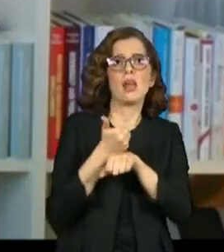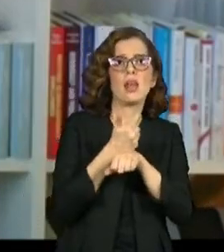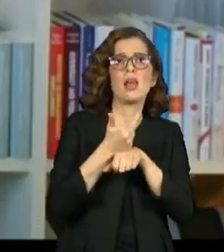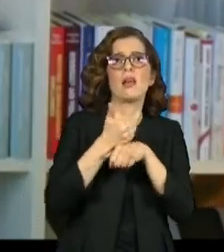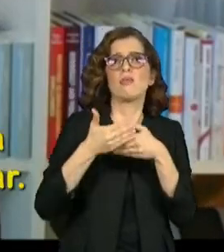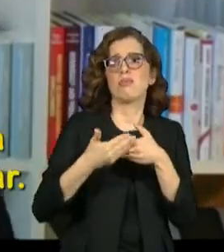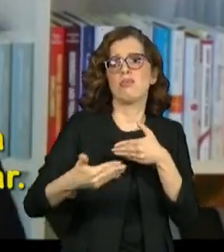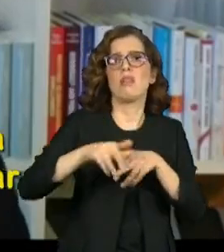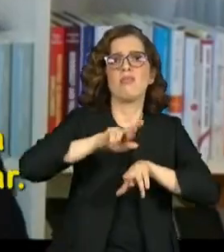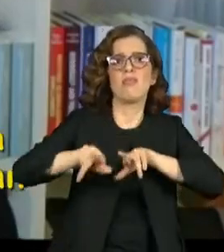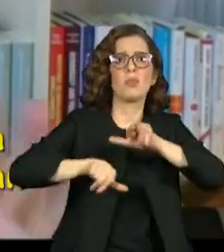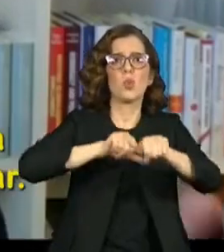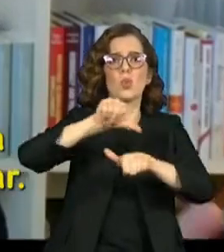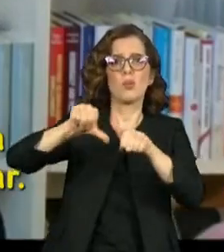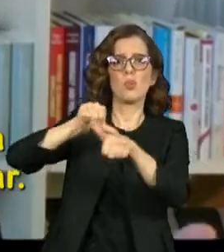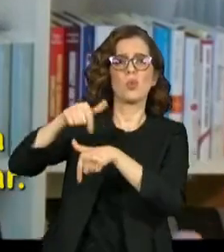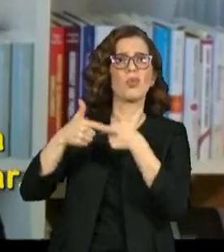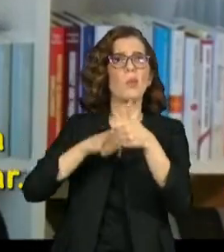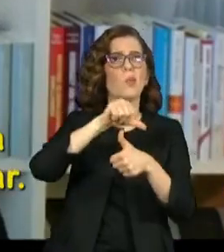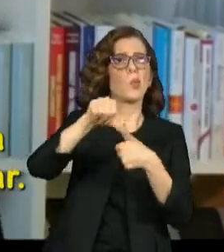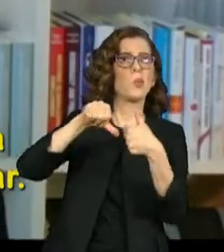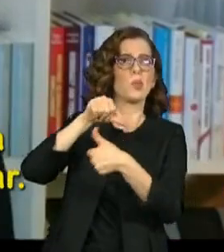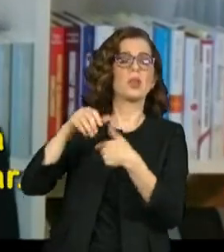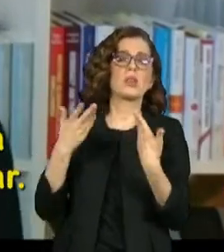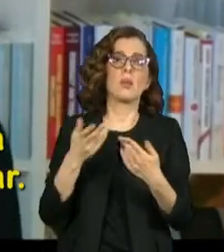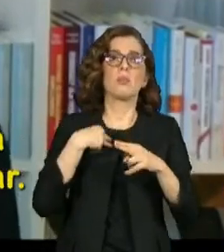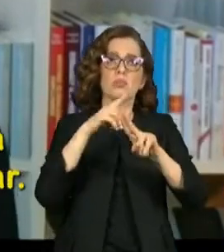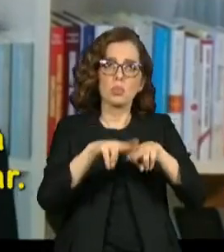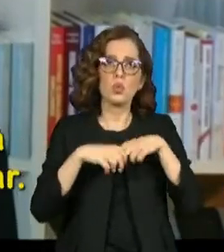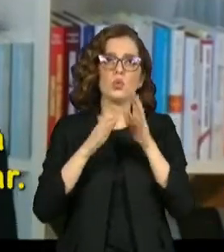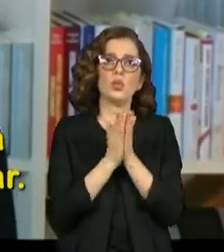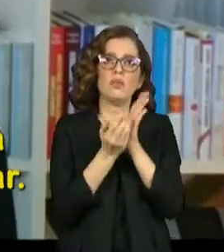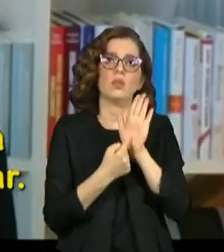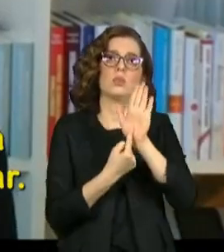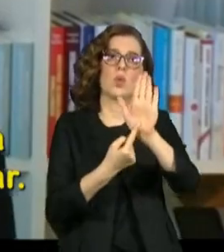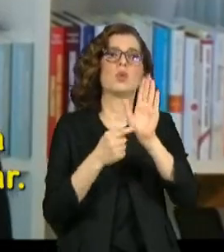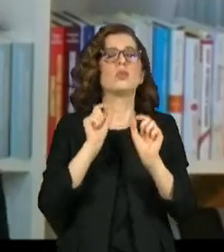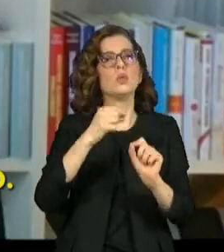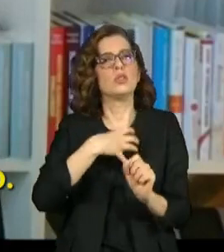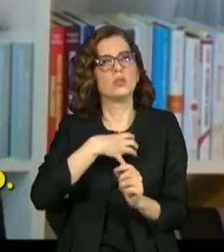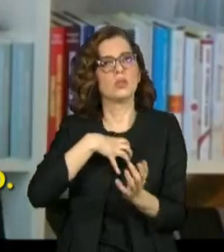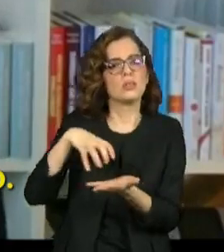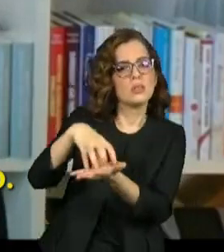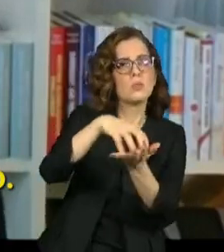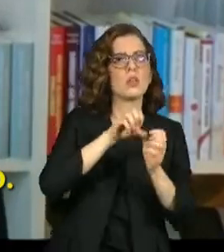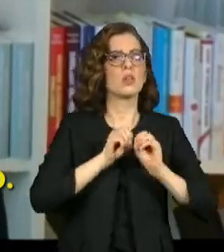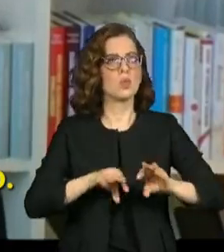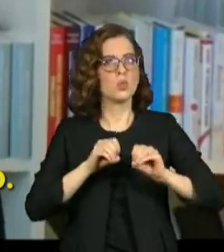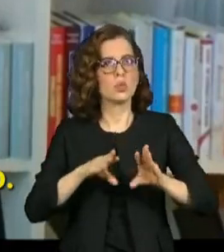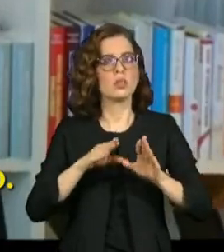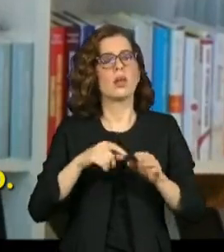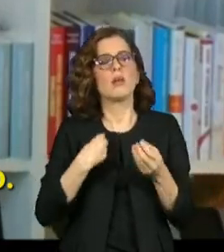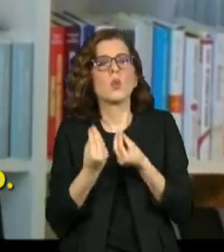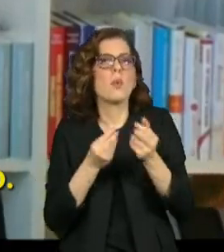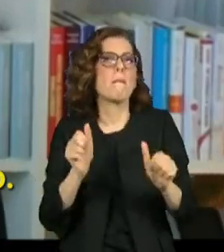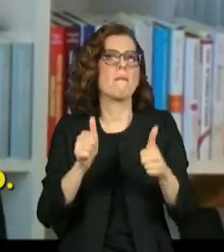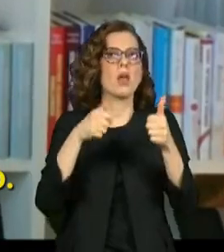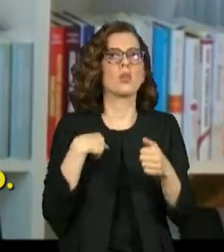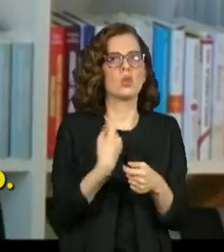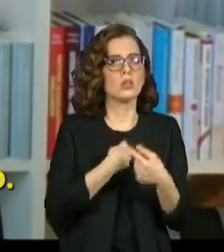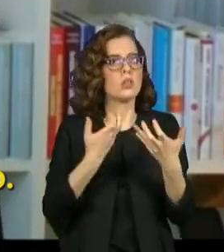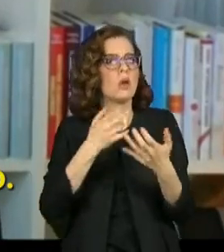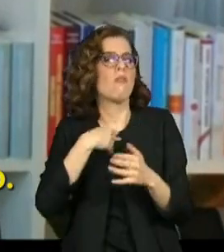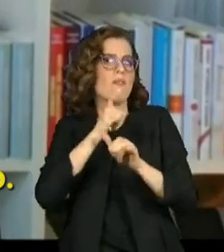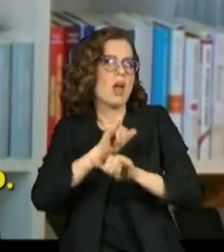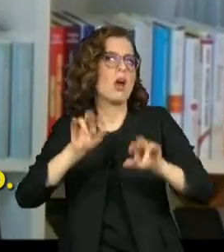over a life. And so in the book, I argue that the shape of the educational system needs to change. And then finally, I'd say, I talk a lot about